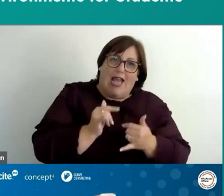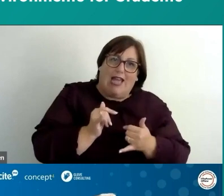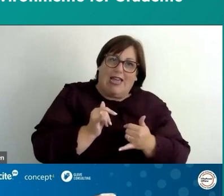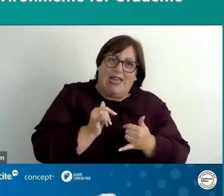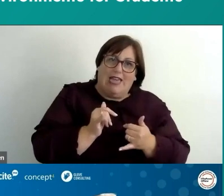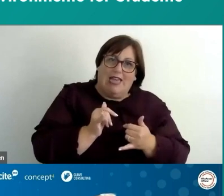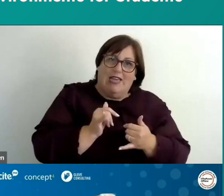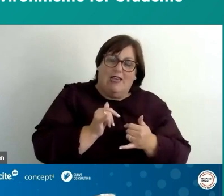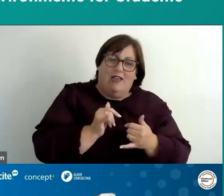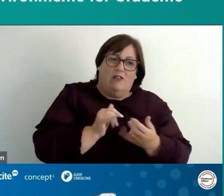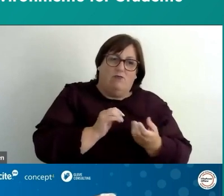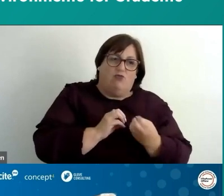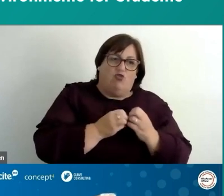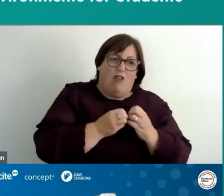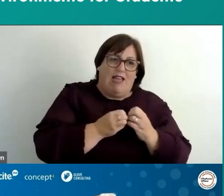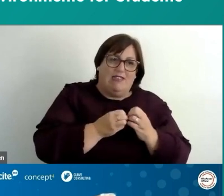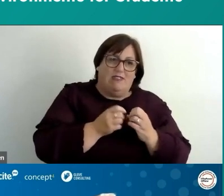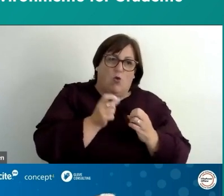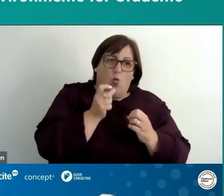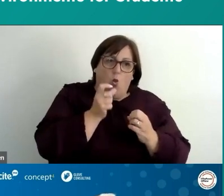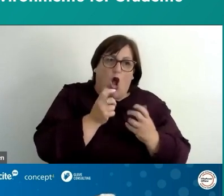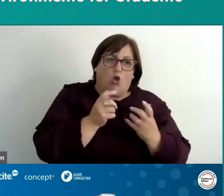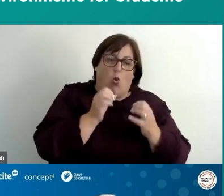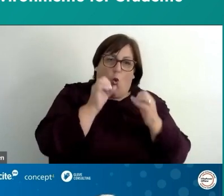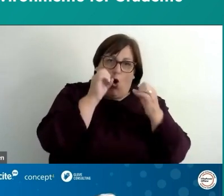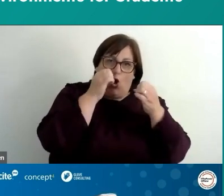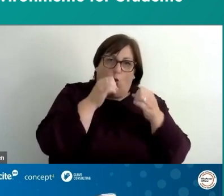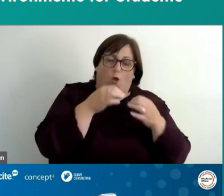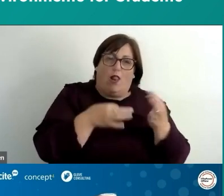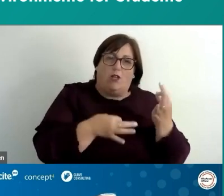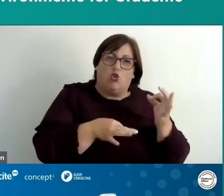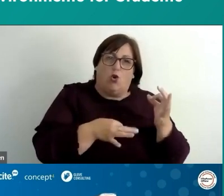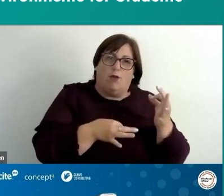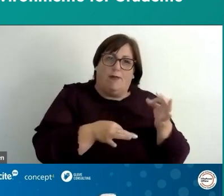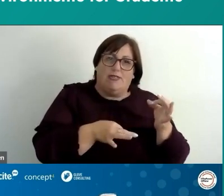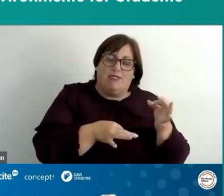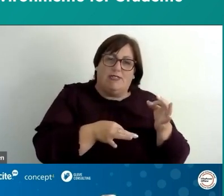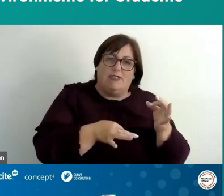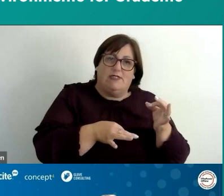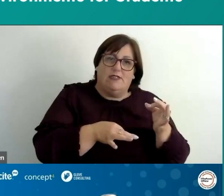or a Google document, and brought in line with content